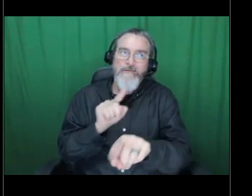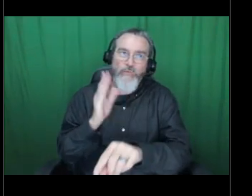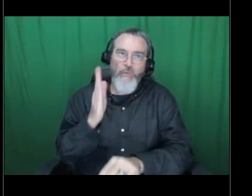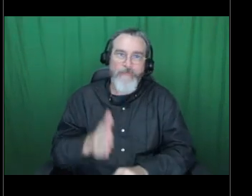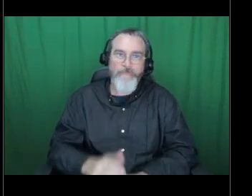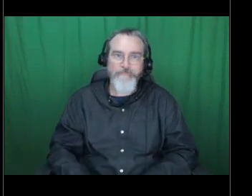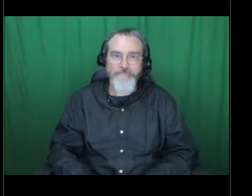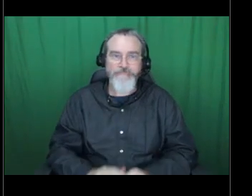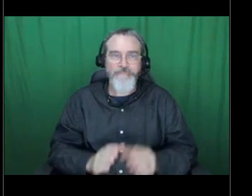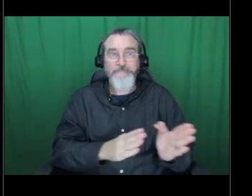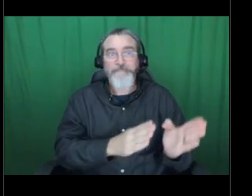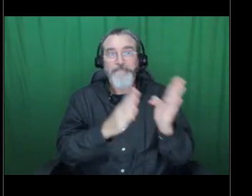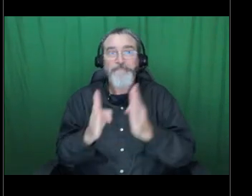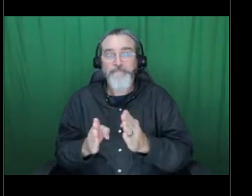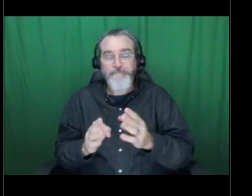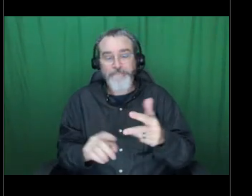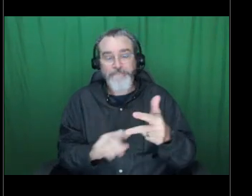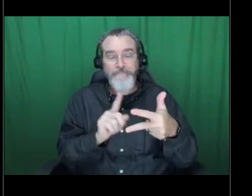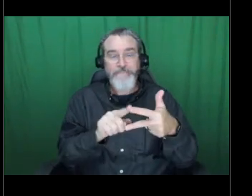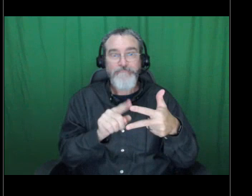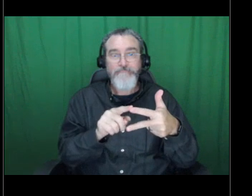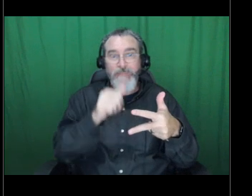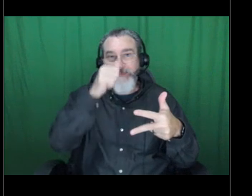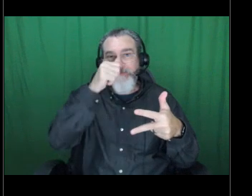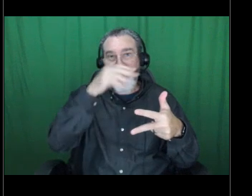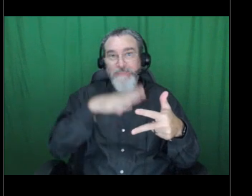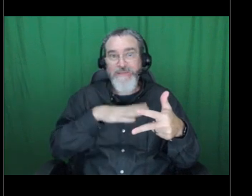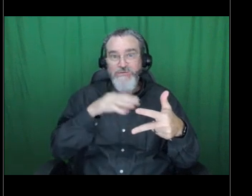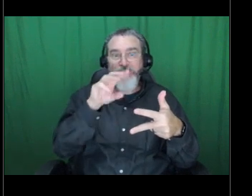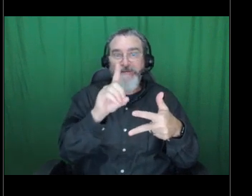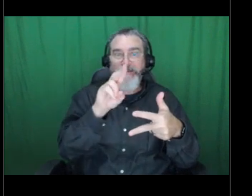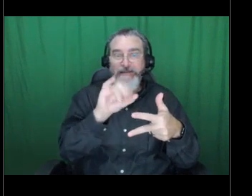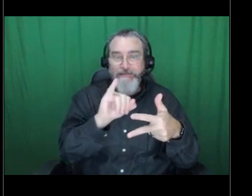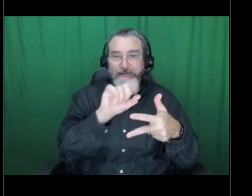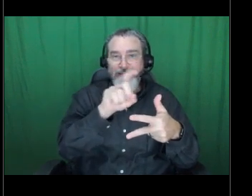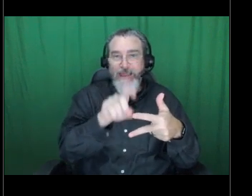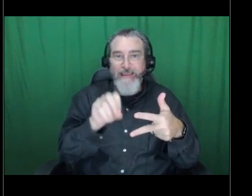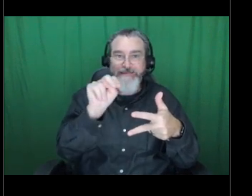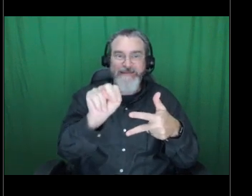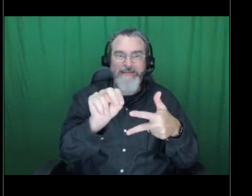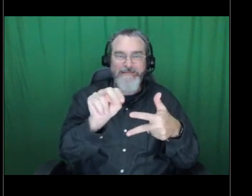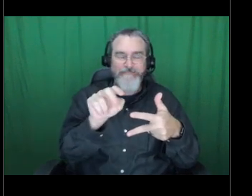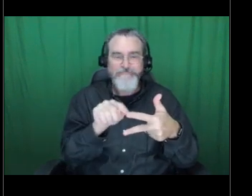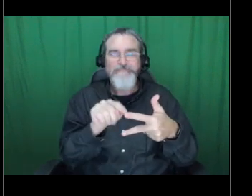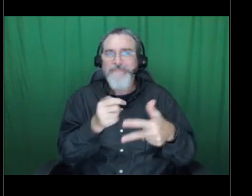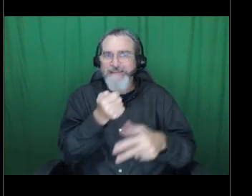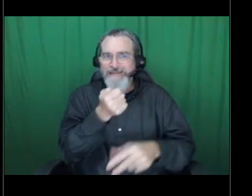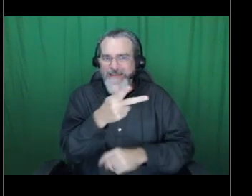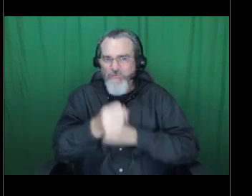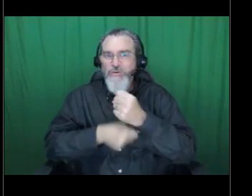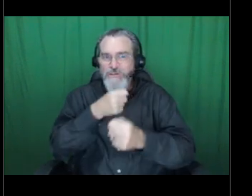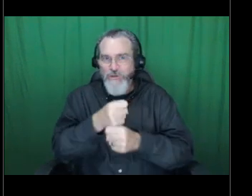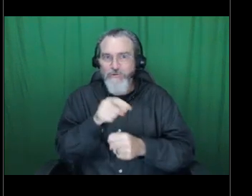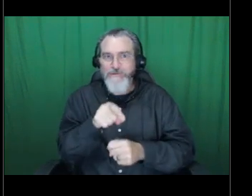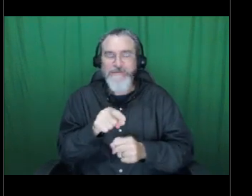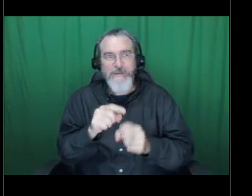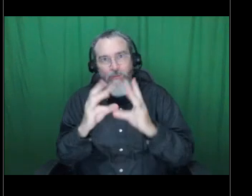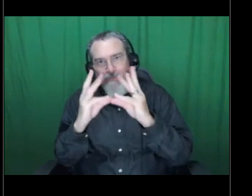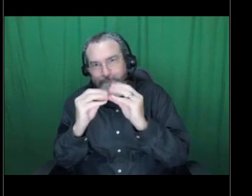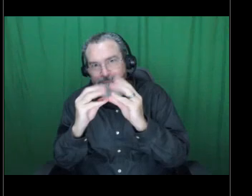Mr. Dyson has several years of experience facilitating webinars, workshops, and